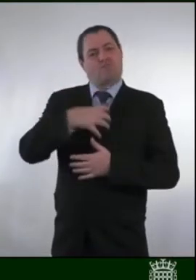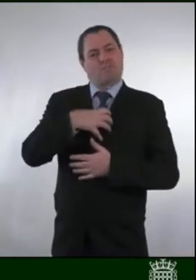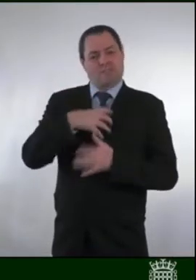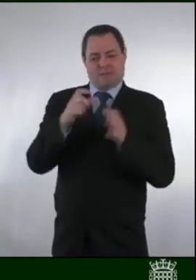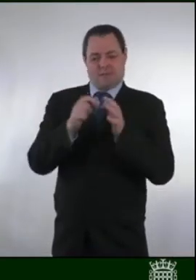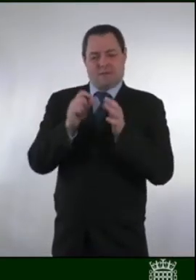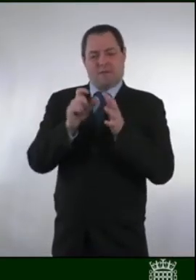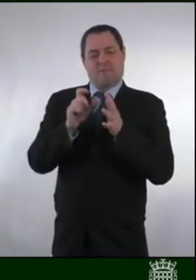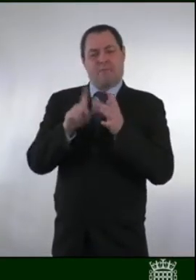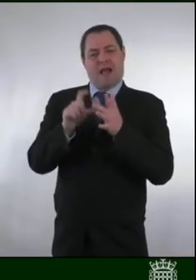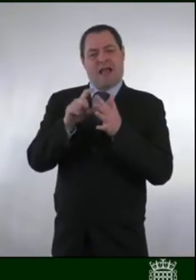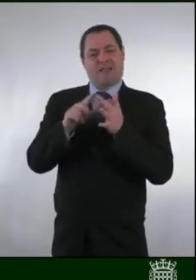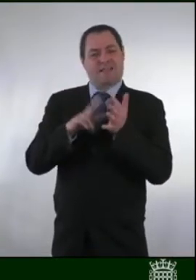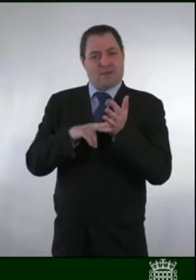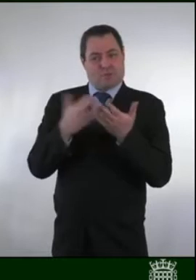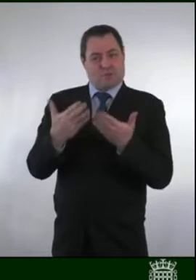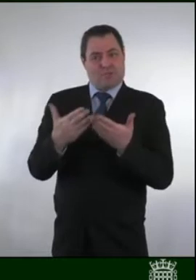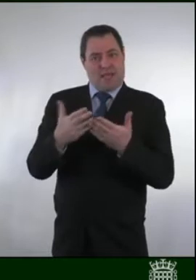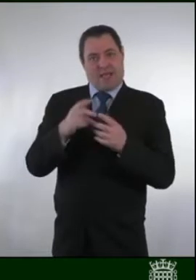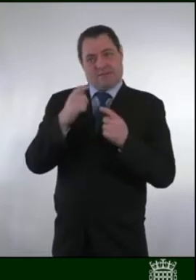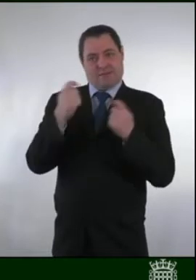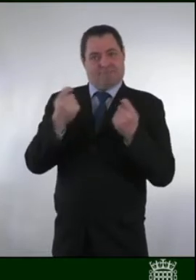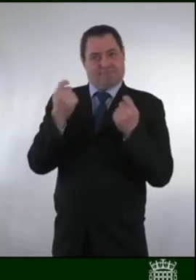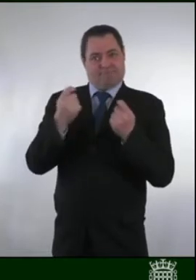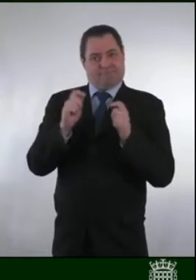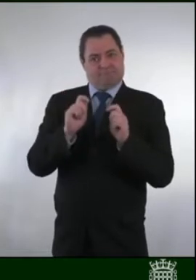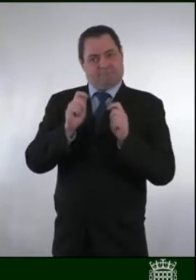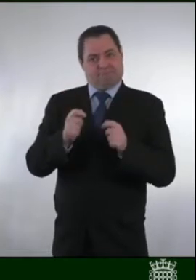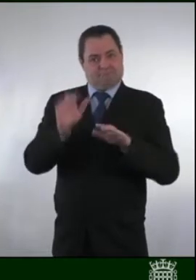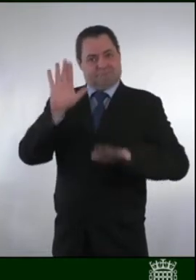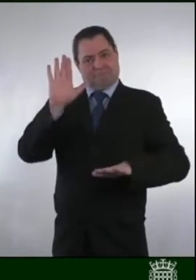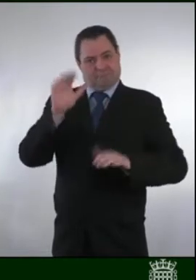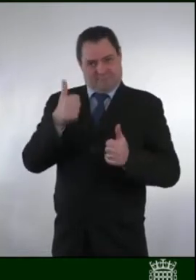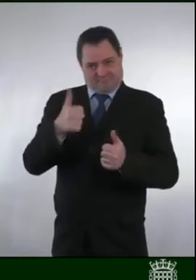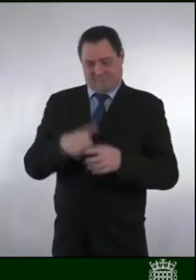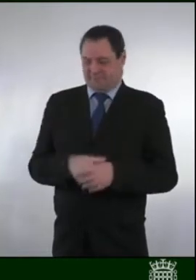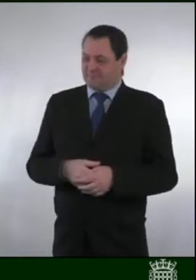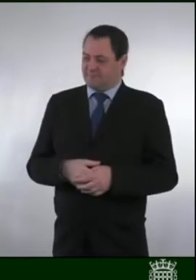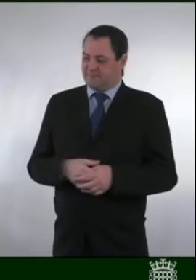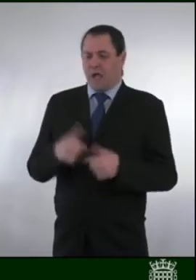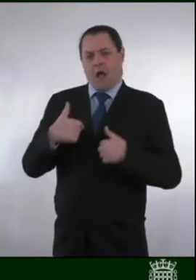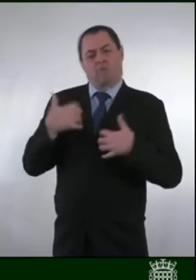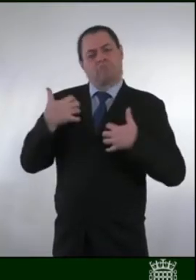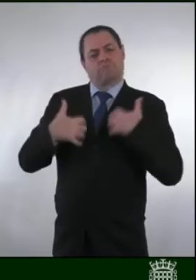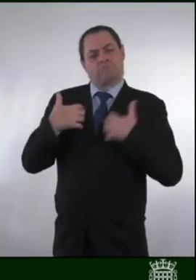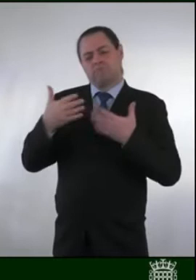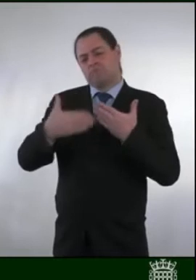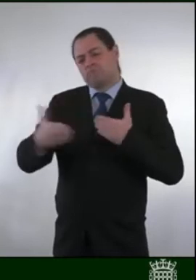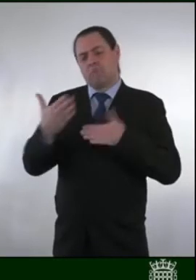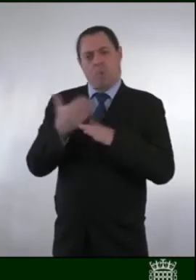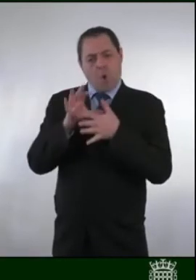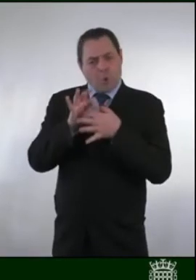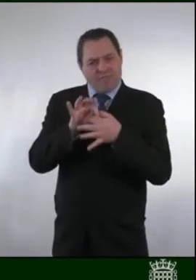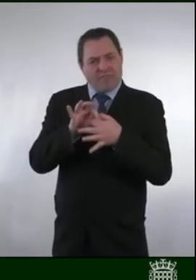later today. As I said when I spoke with him on his election as President, I look forward to working with him and with his new